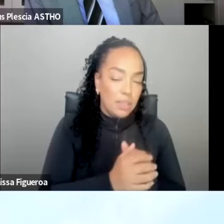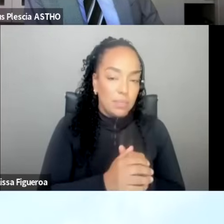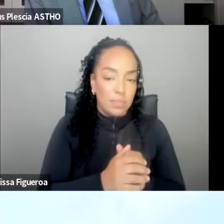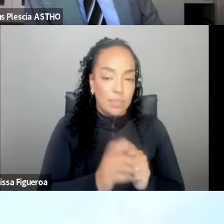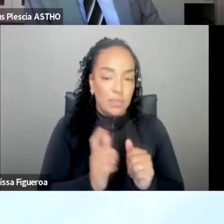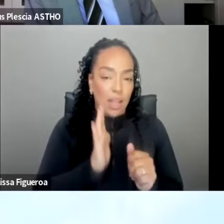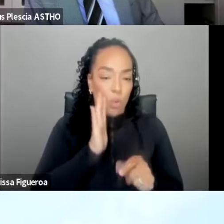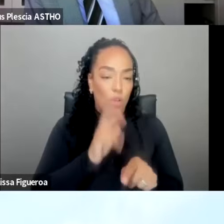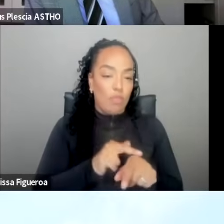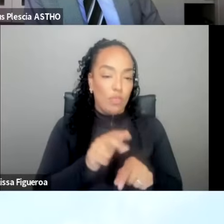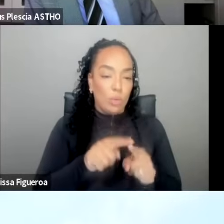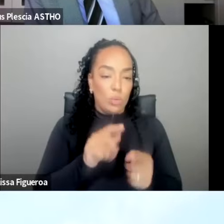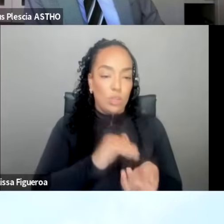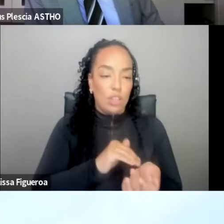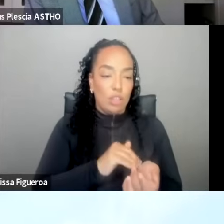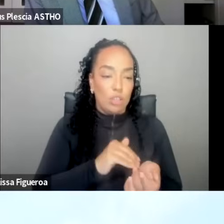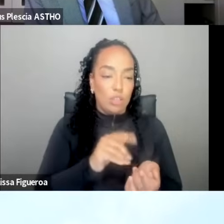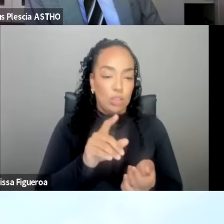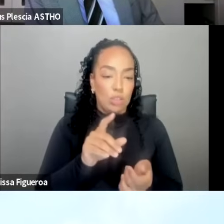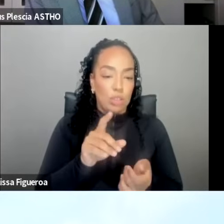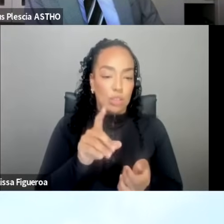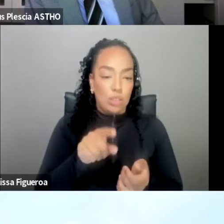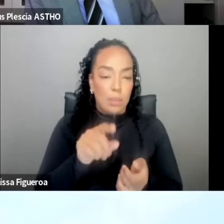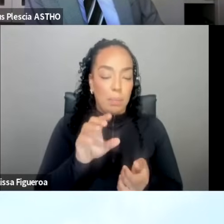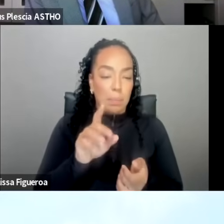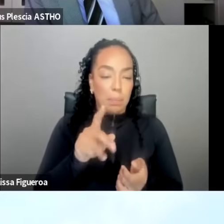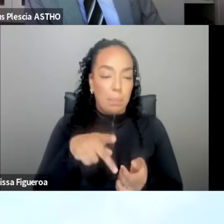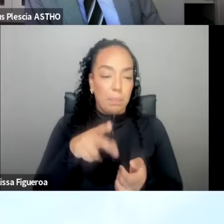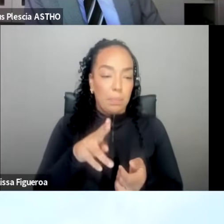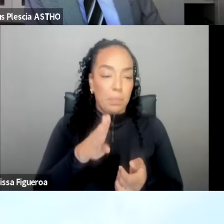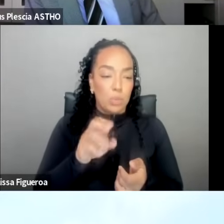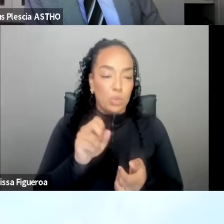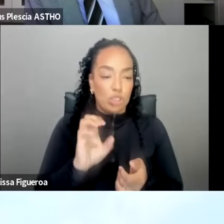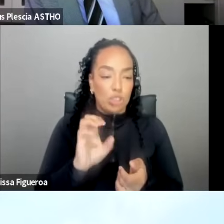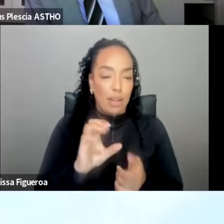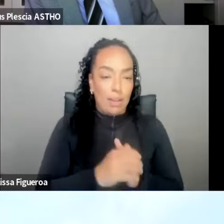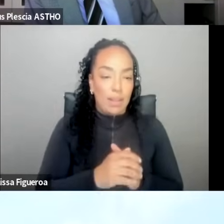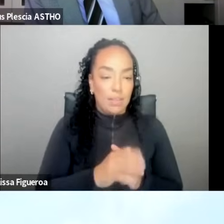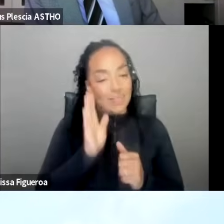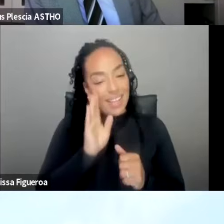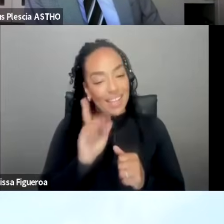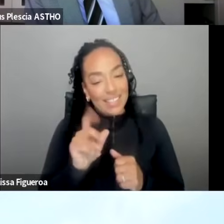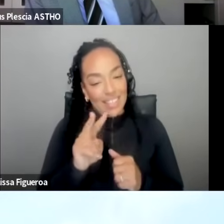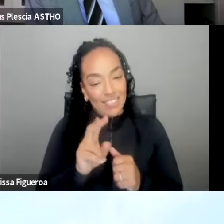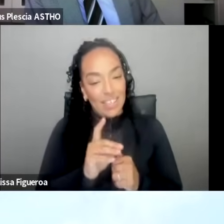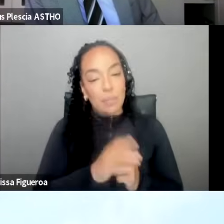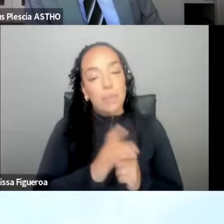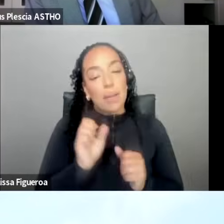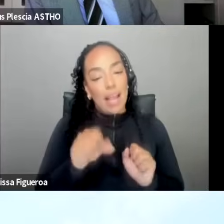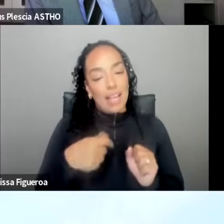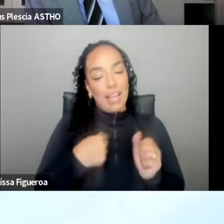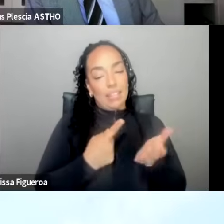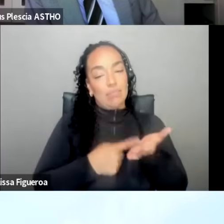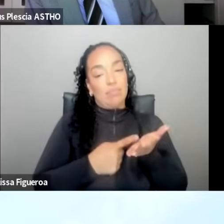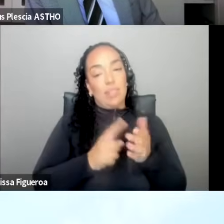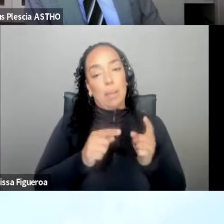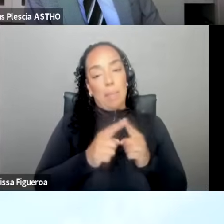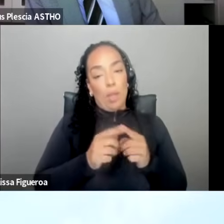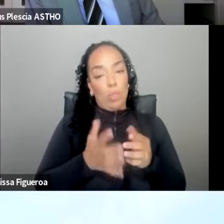David Boucher from ASPR on the timelines there. Hey, David. But I can talk about the prioritization. I